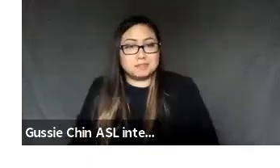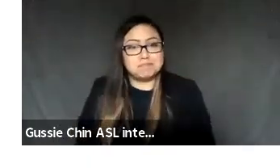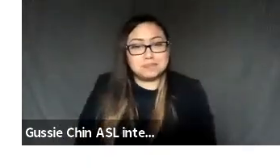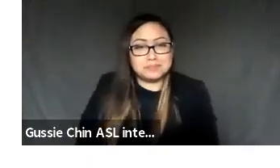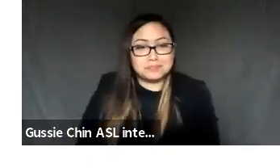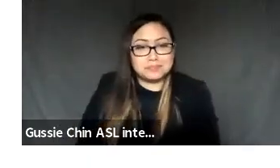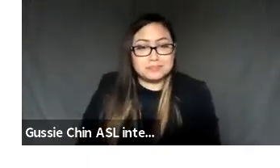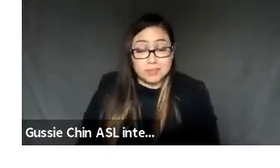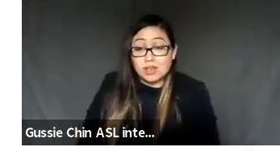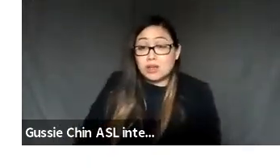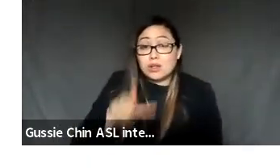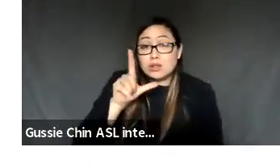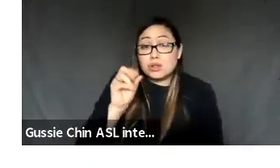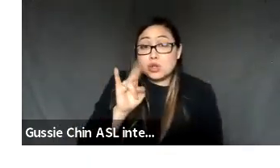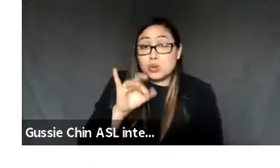And Lewis?